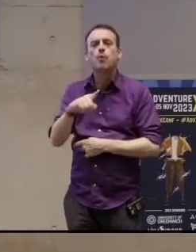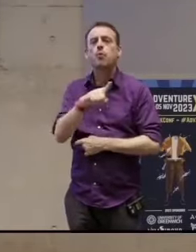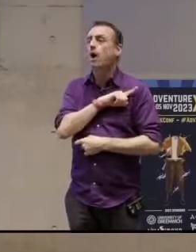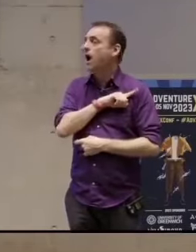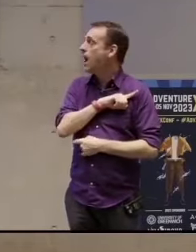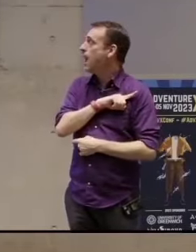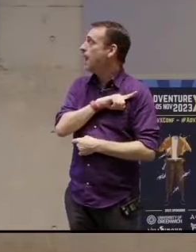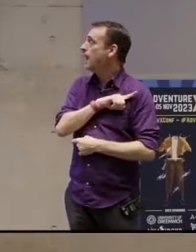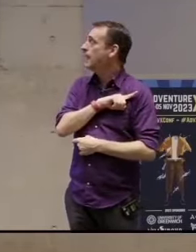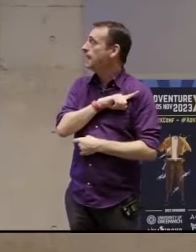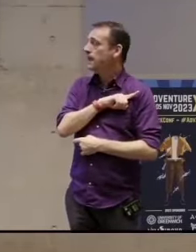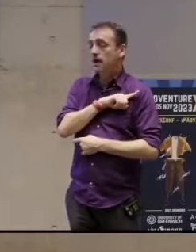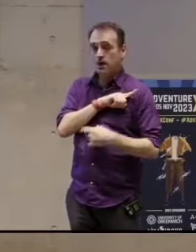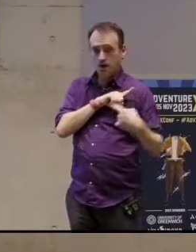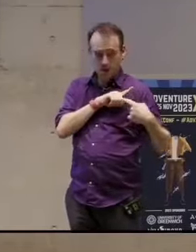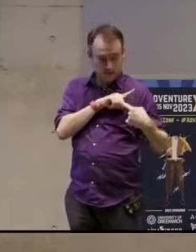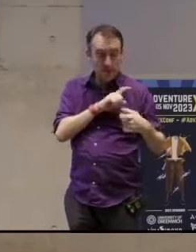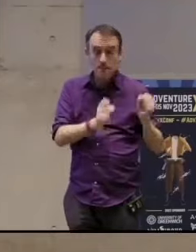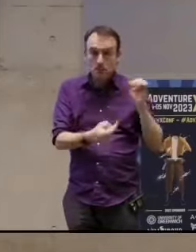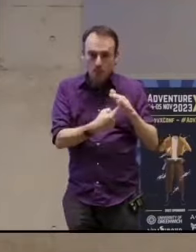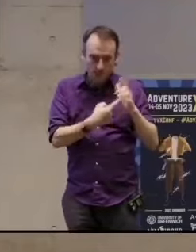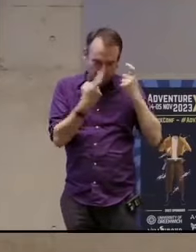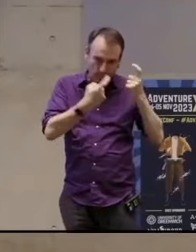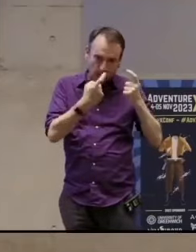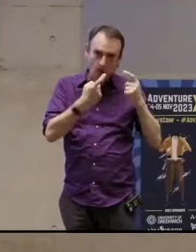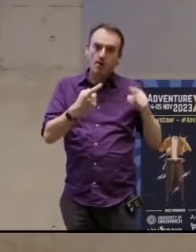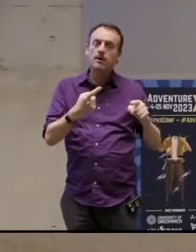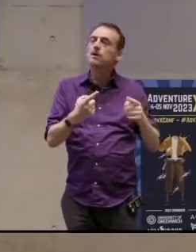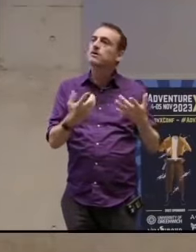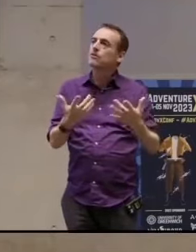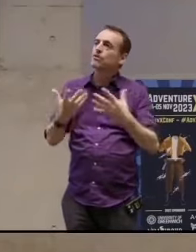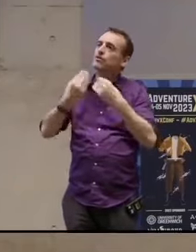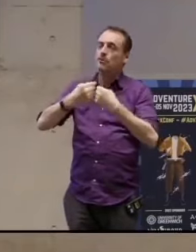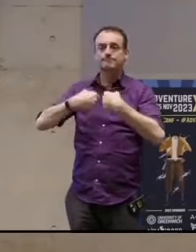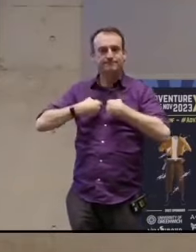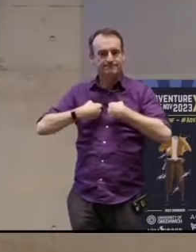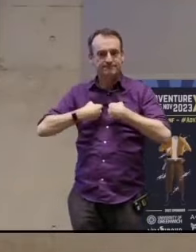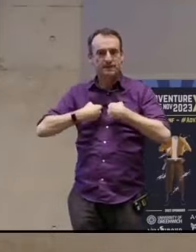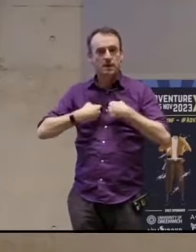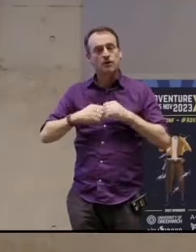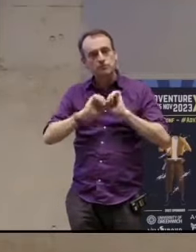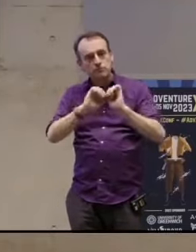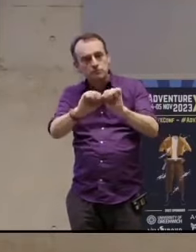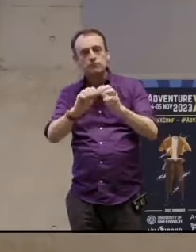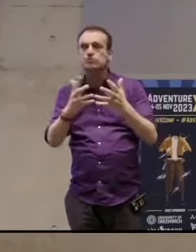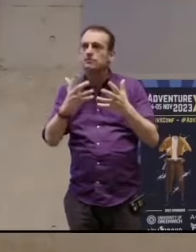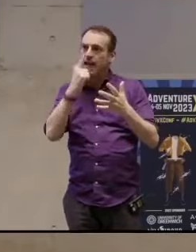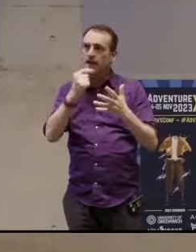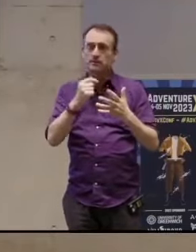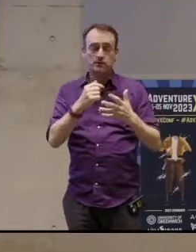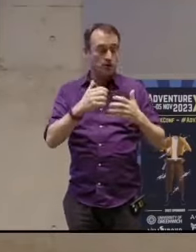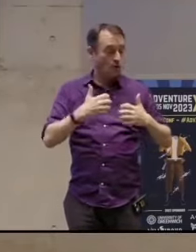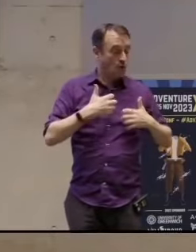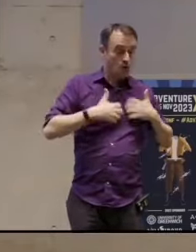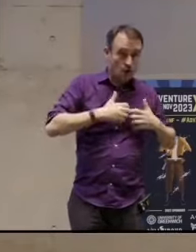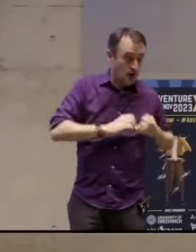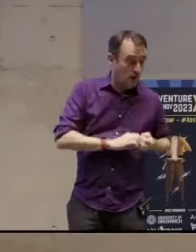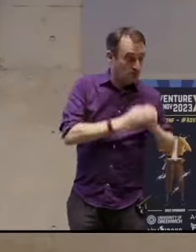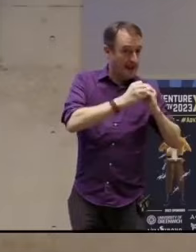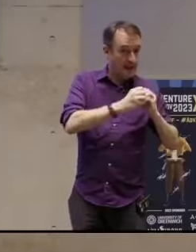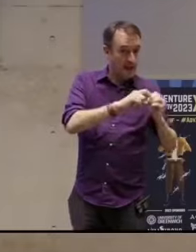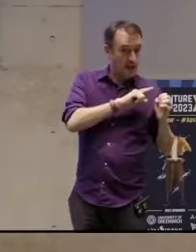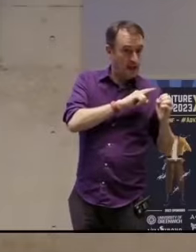from making something, but as an opportunity to interrogate your creative motivation and intentions for